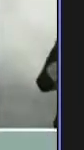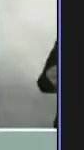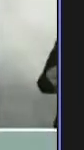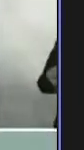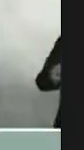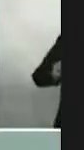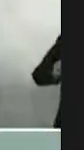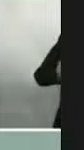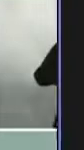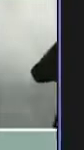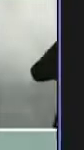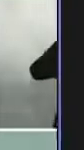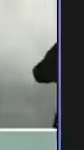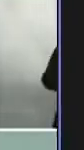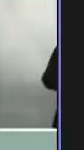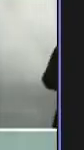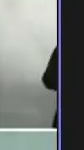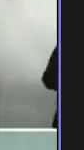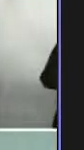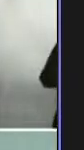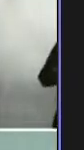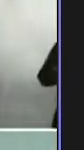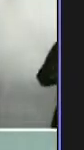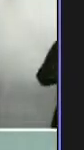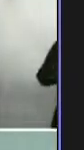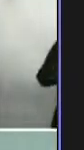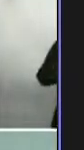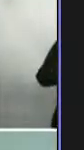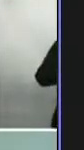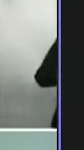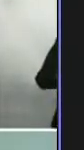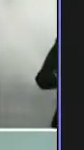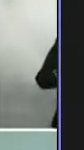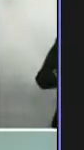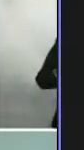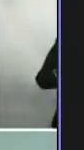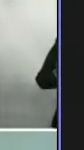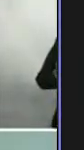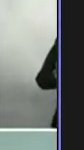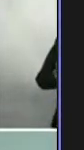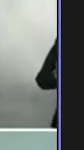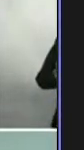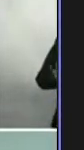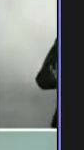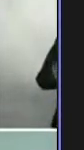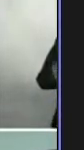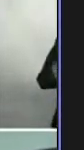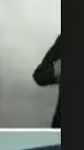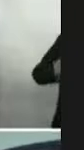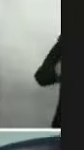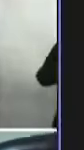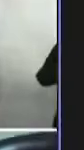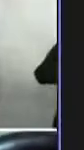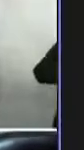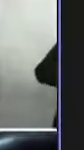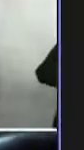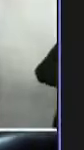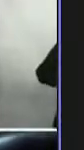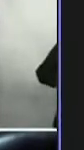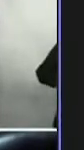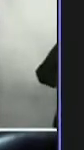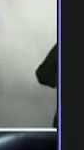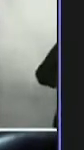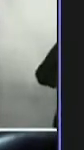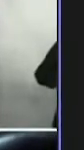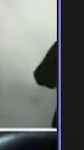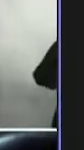as coupled it with 52B, the point of privilege. Honorable Speaker, one, we